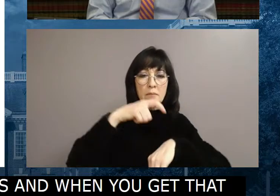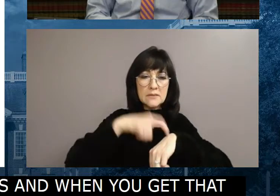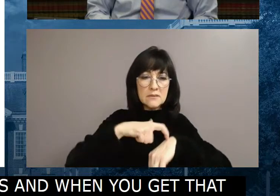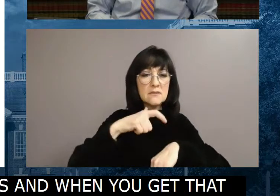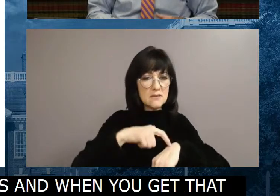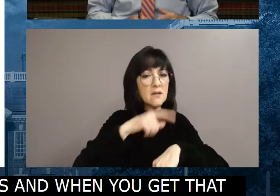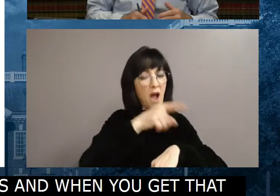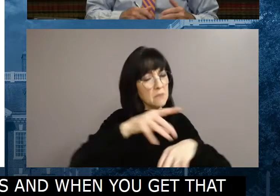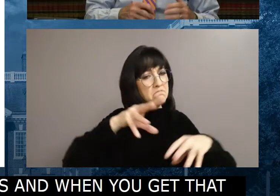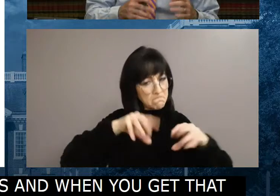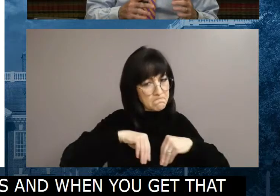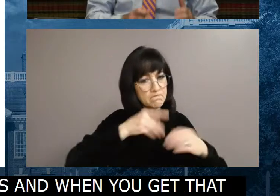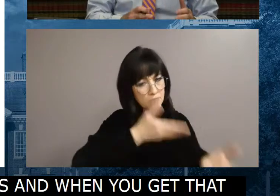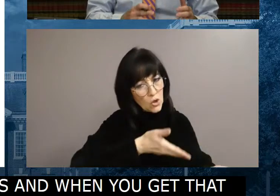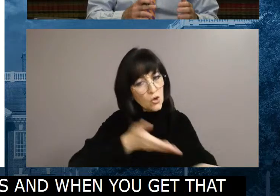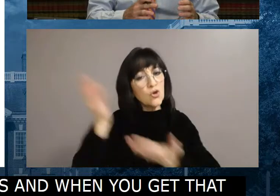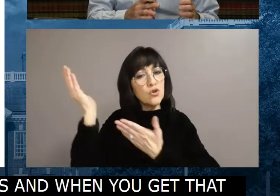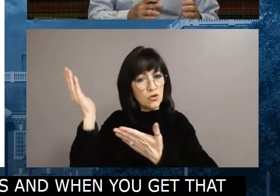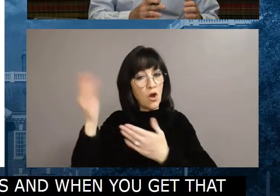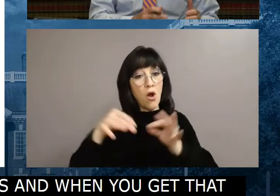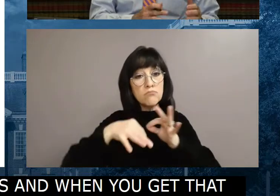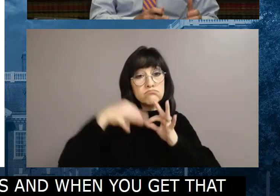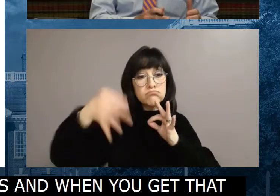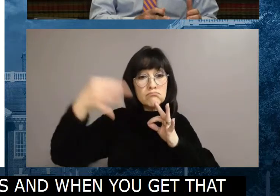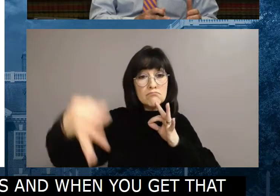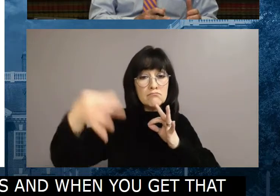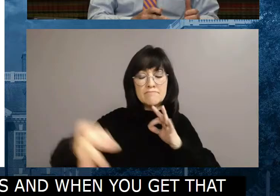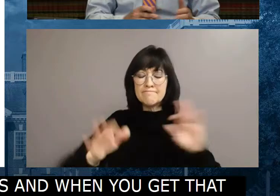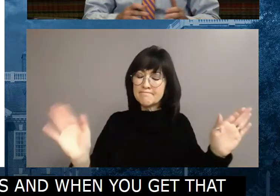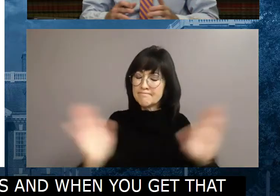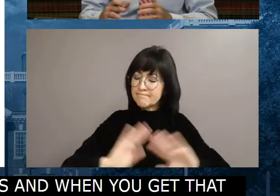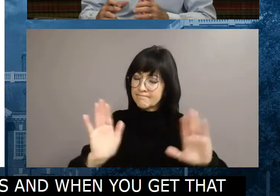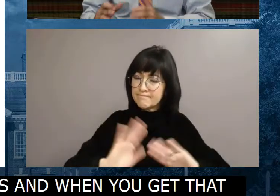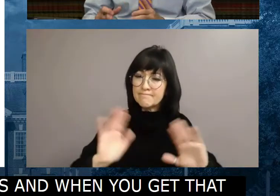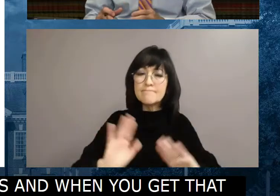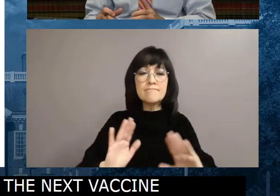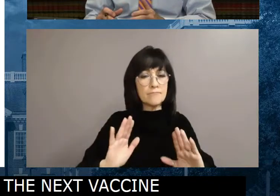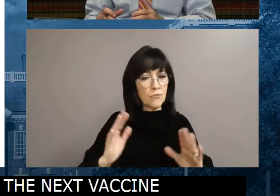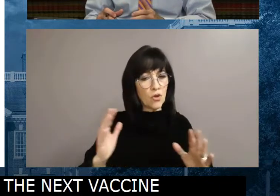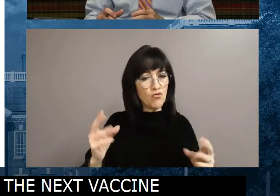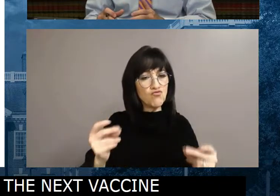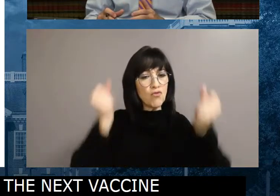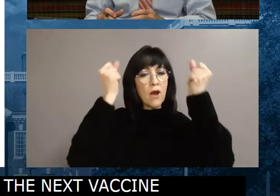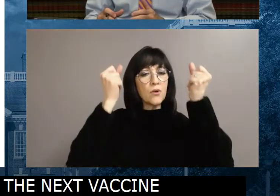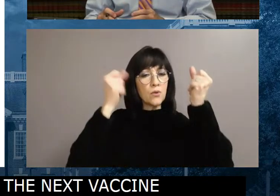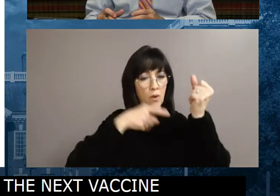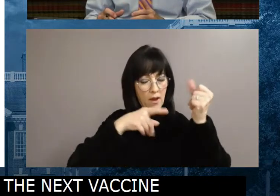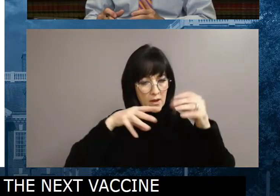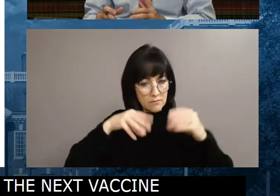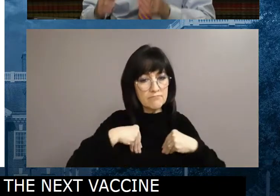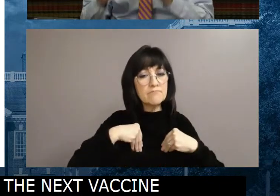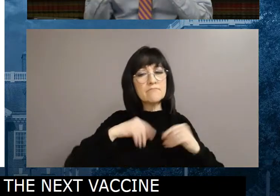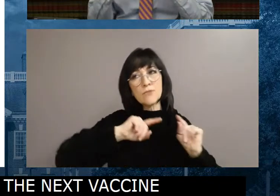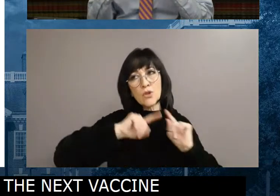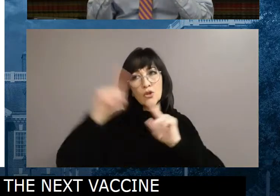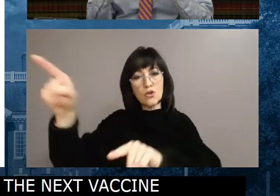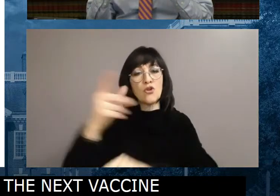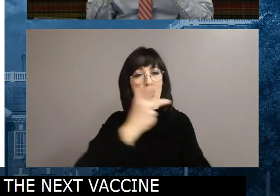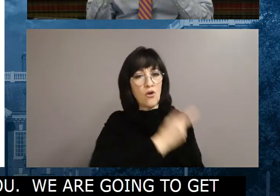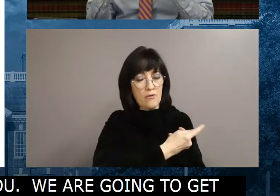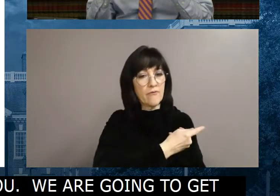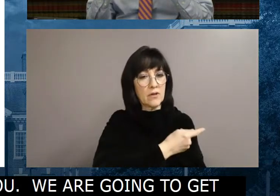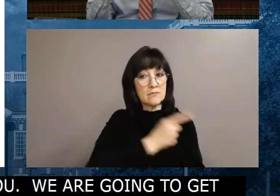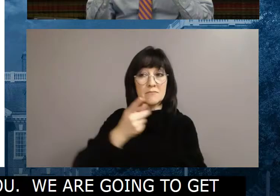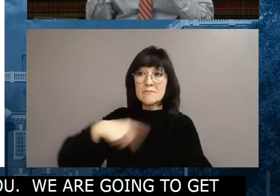the beginning that we're going to get from whatever the point that was till the point where we all get vaccinated through mask wearing,